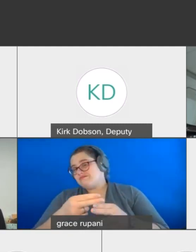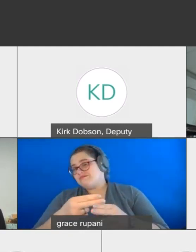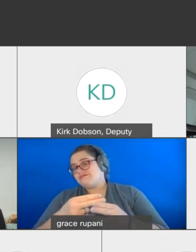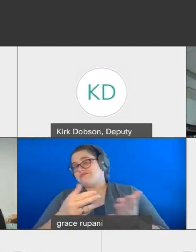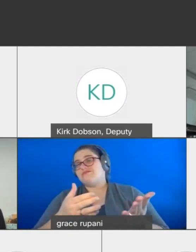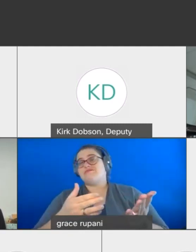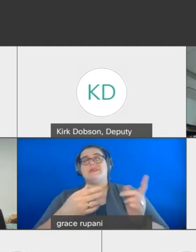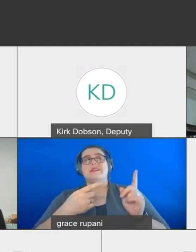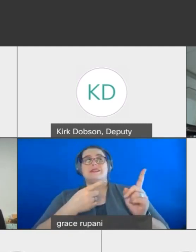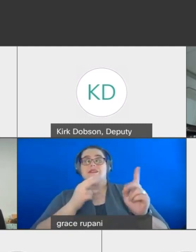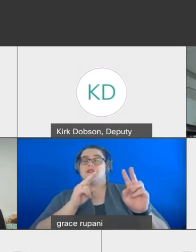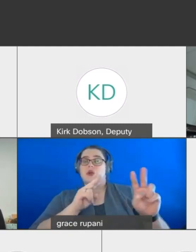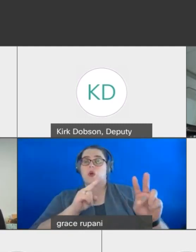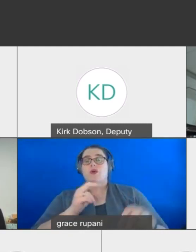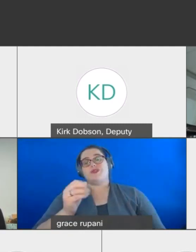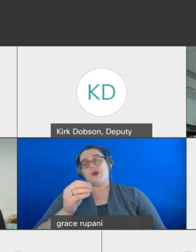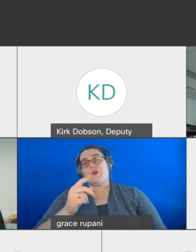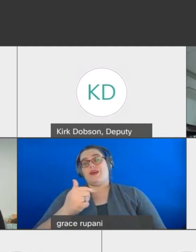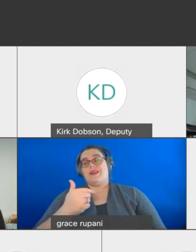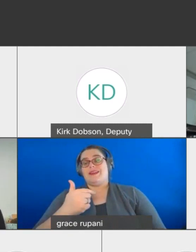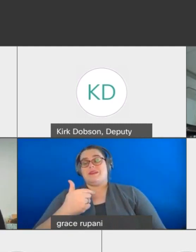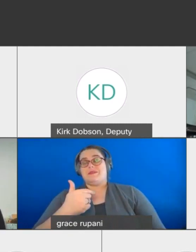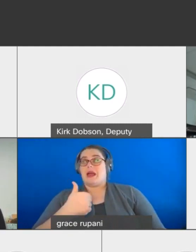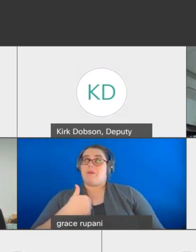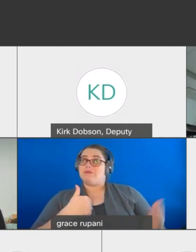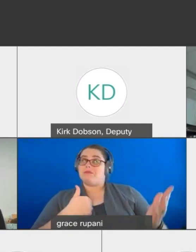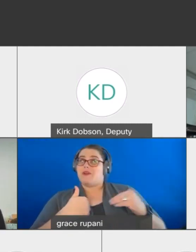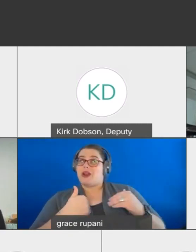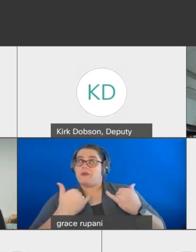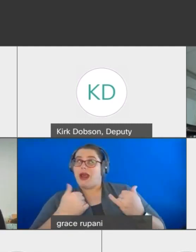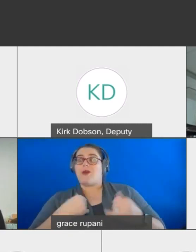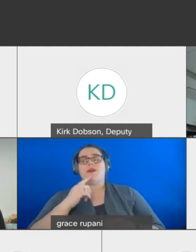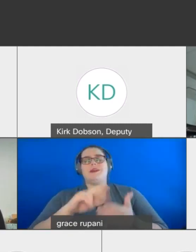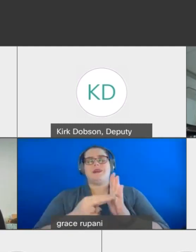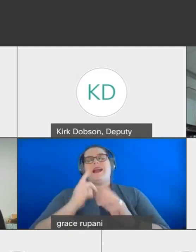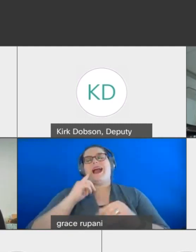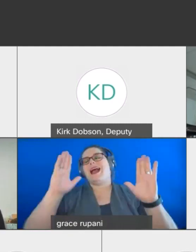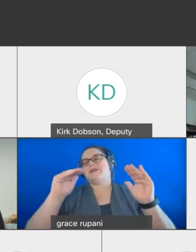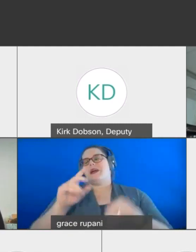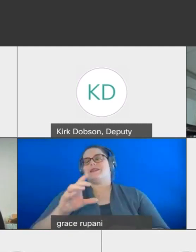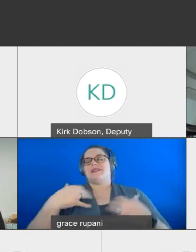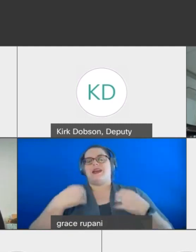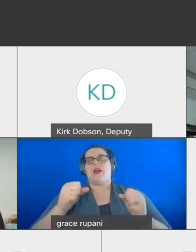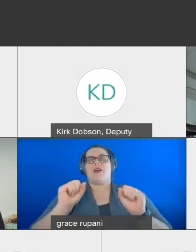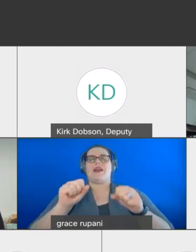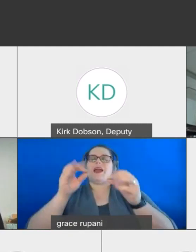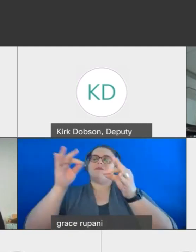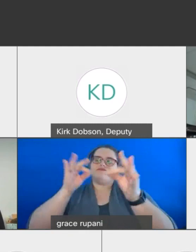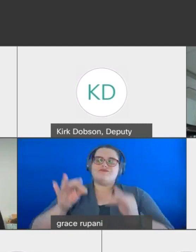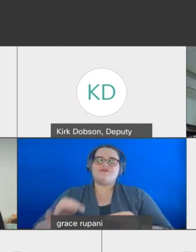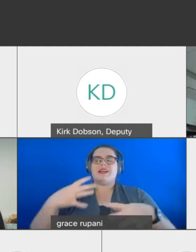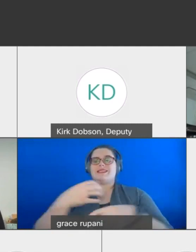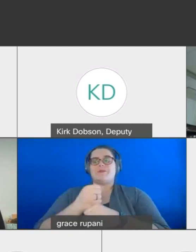am inviting them right now, expecting that they'll be able to provide us a summary and answer questions about